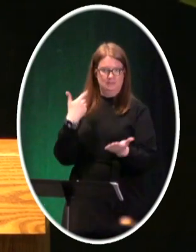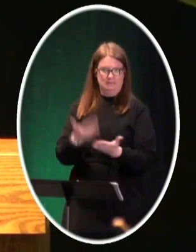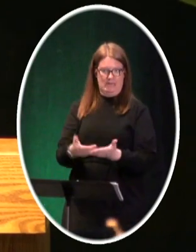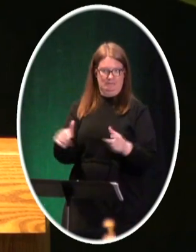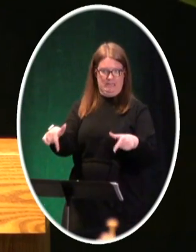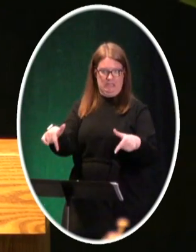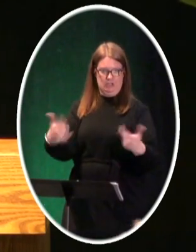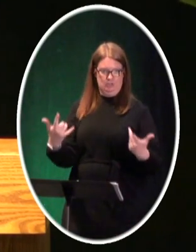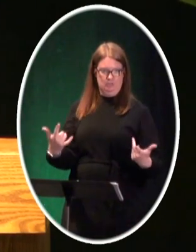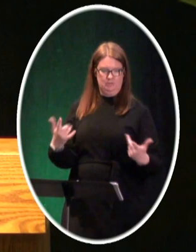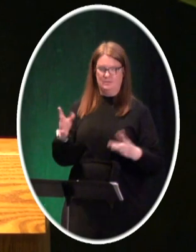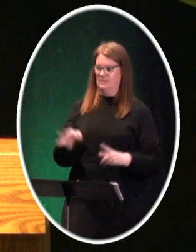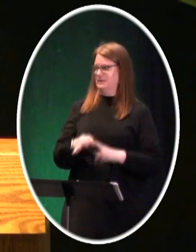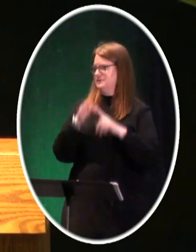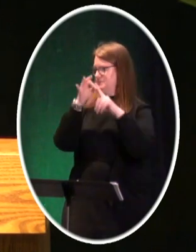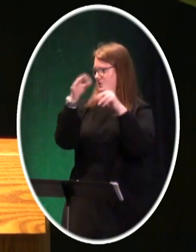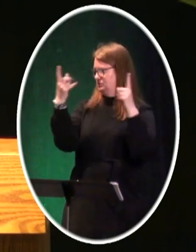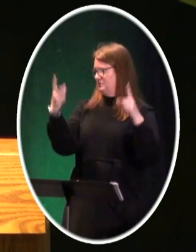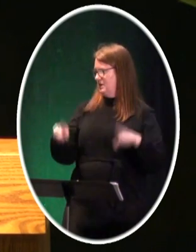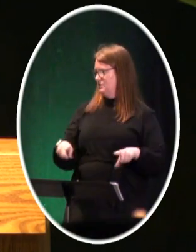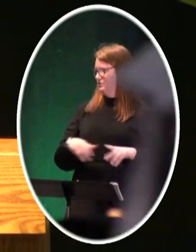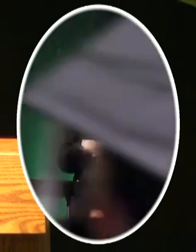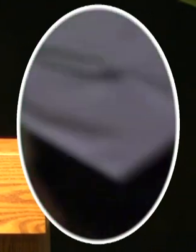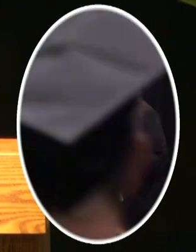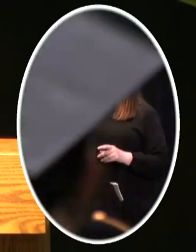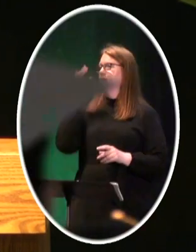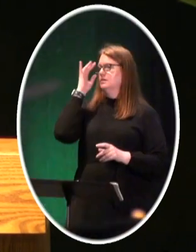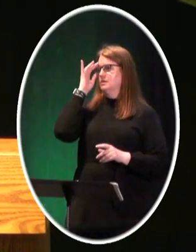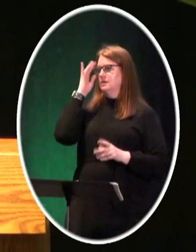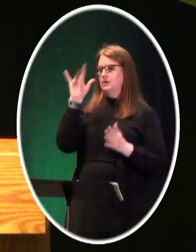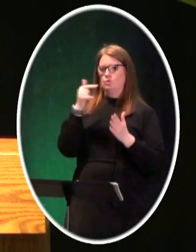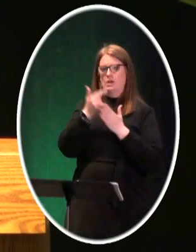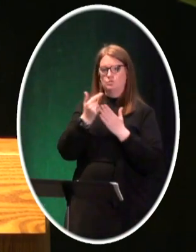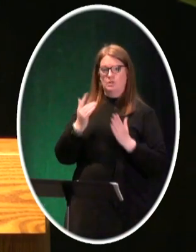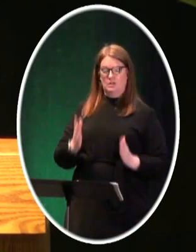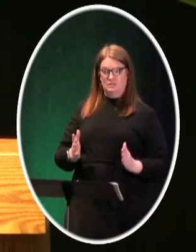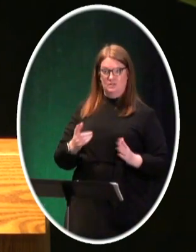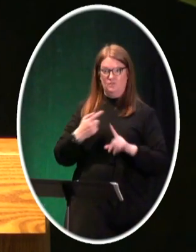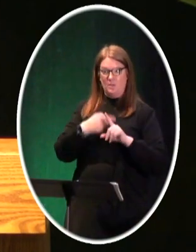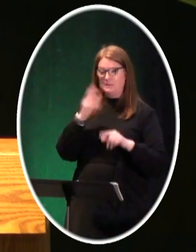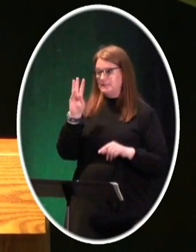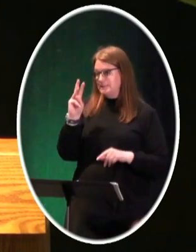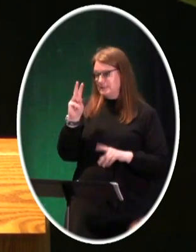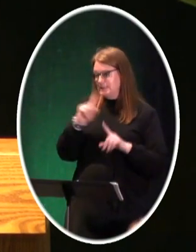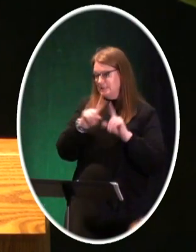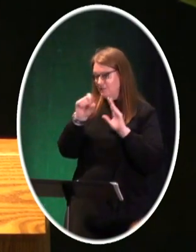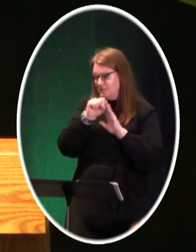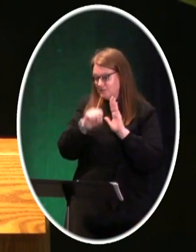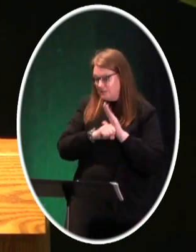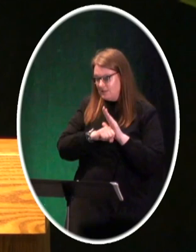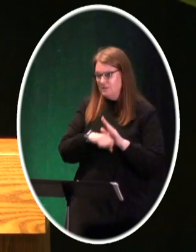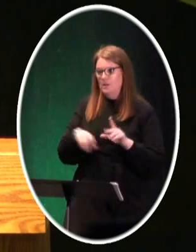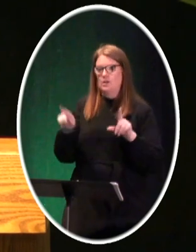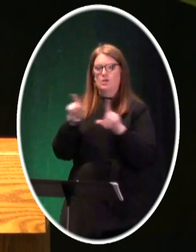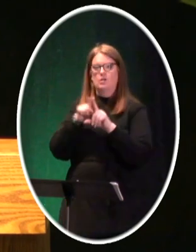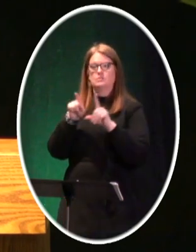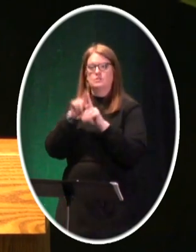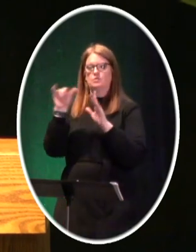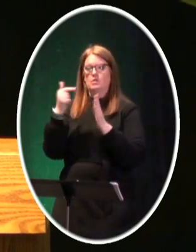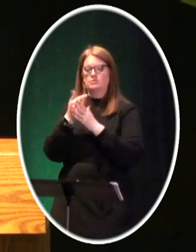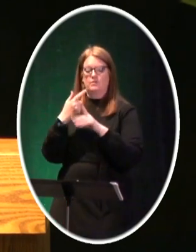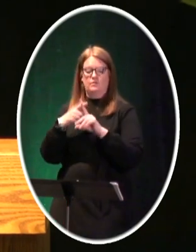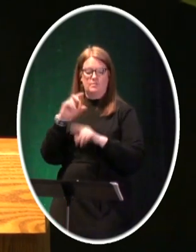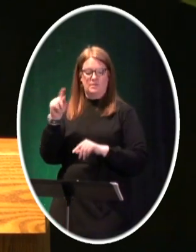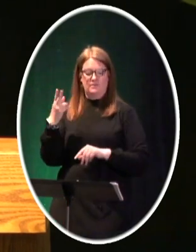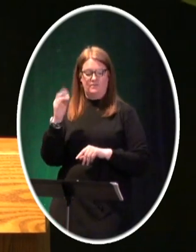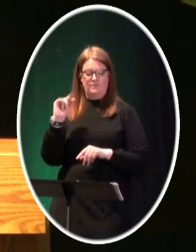us today on this special occasion. Graduates from 16 states, along with graduates from the Philippines